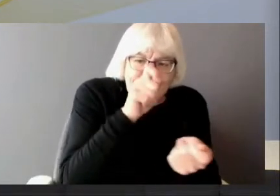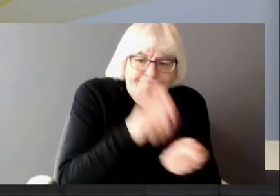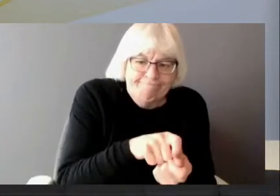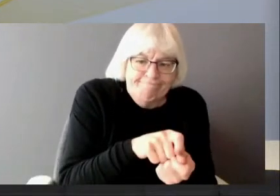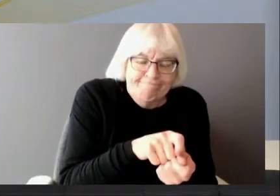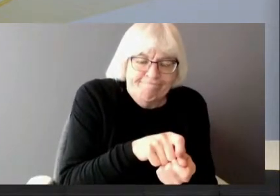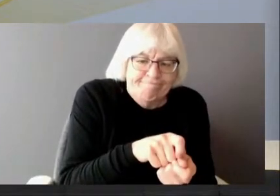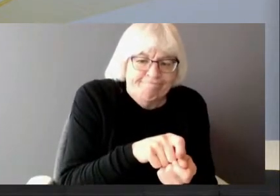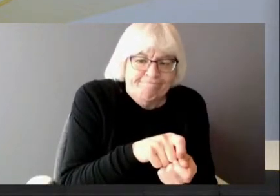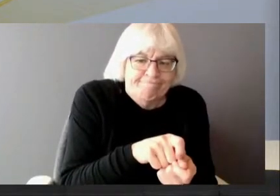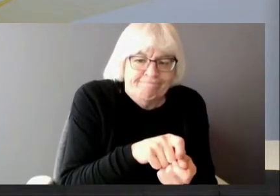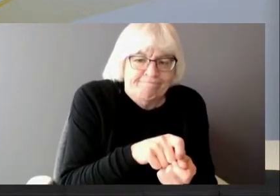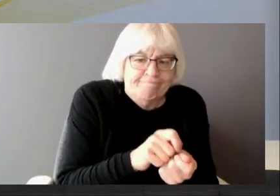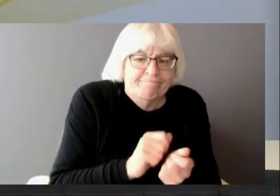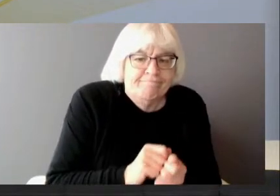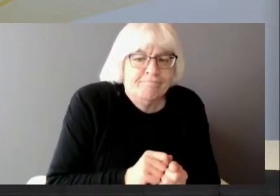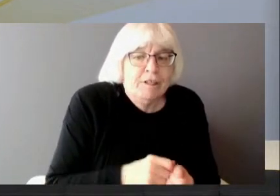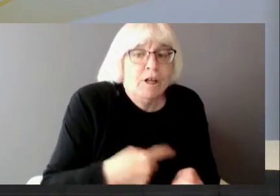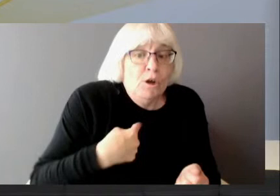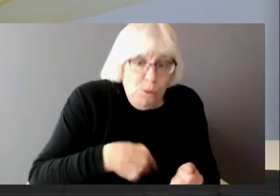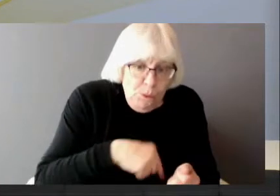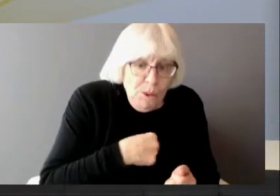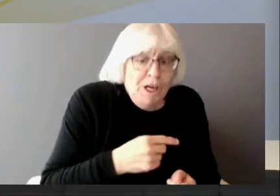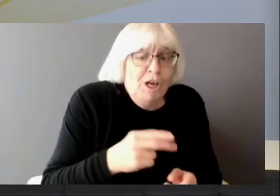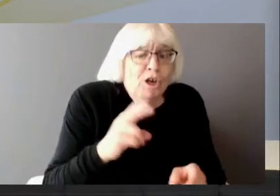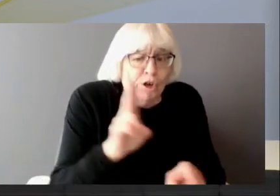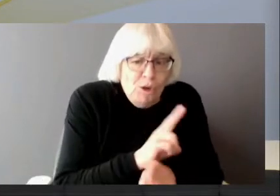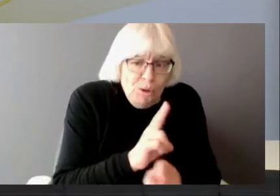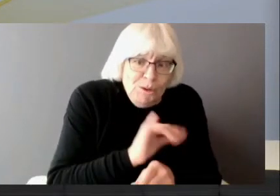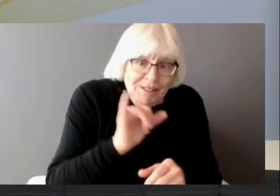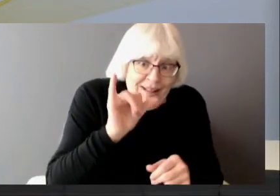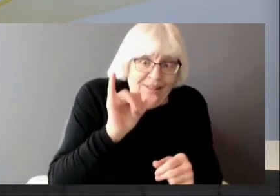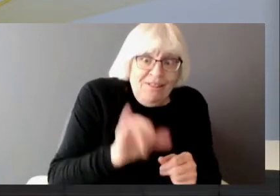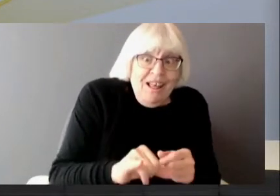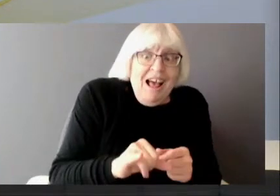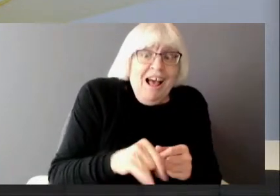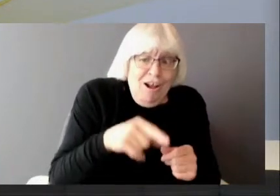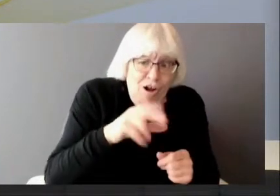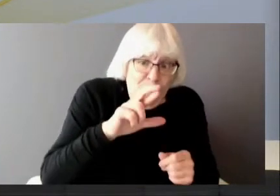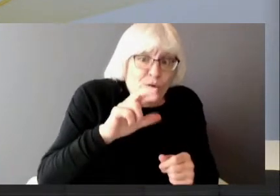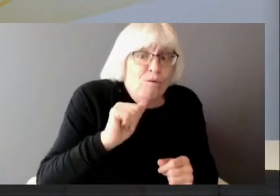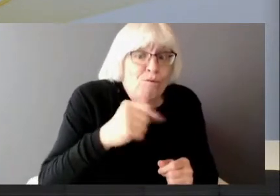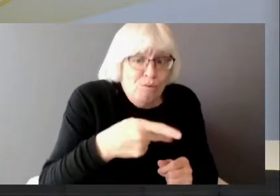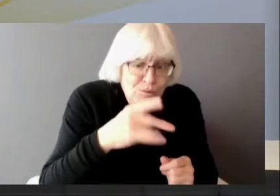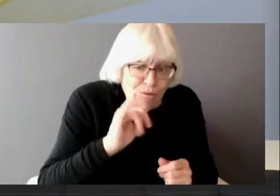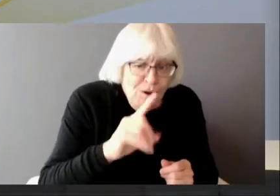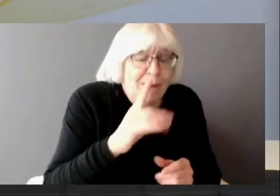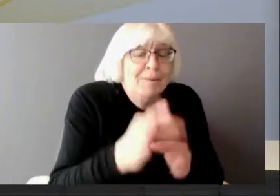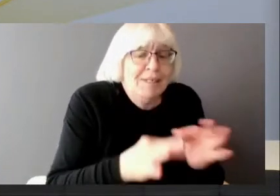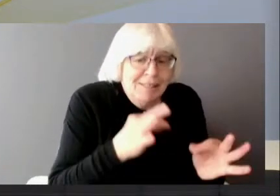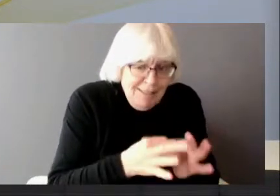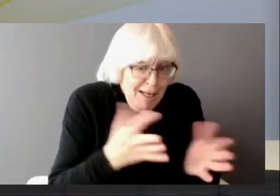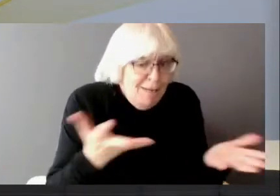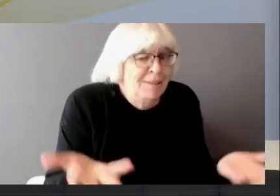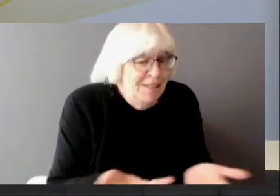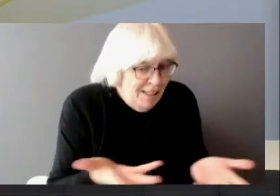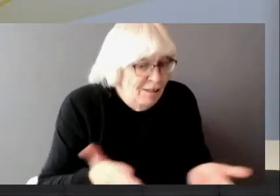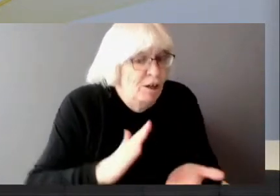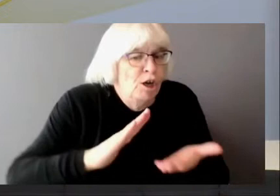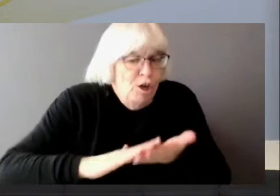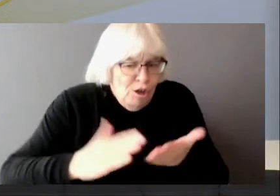So we are using rapid tests here, and we've used them at our community hospitals, so Montague